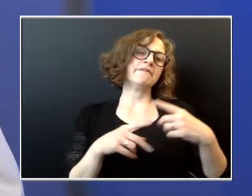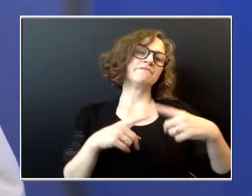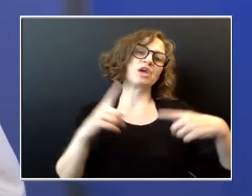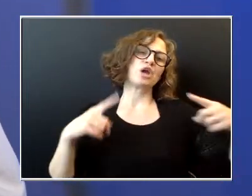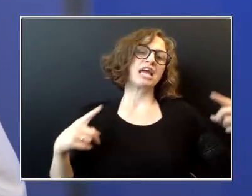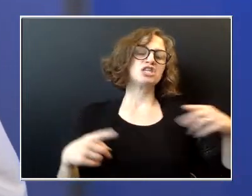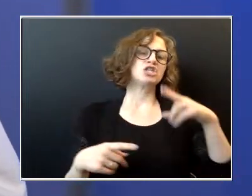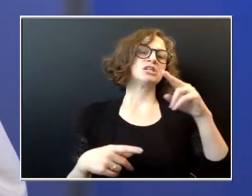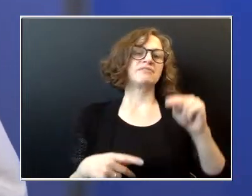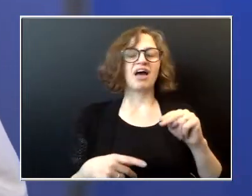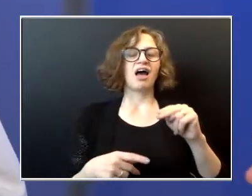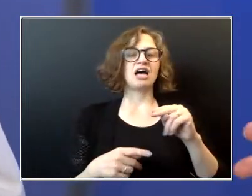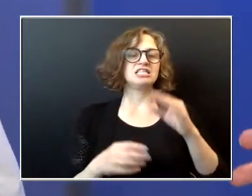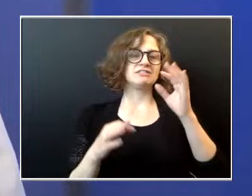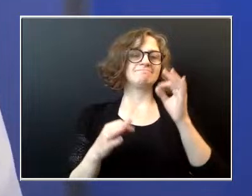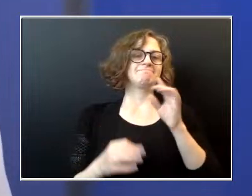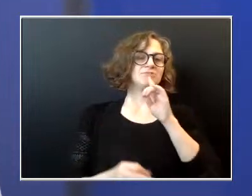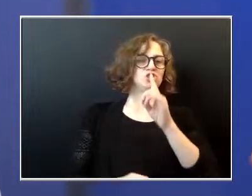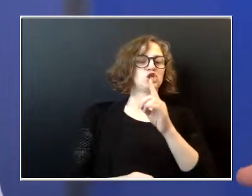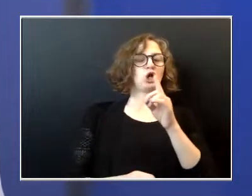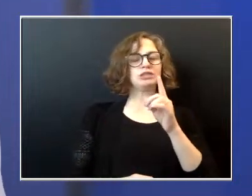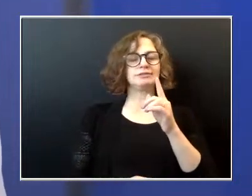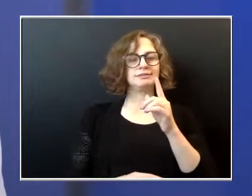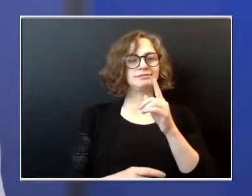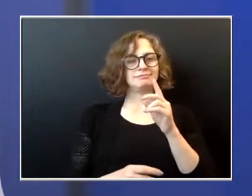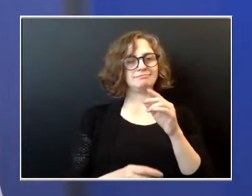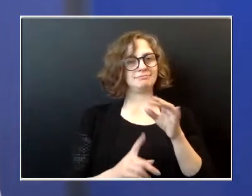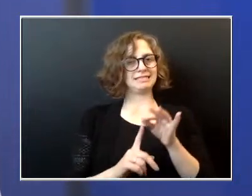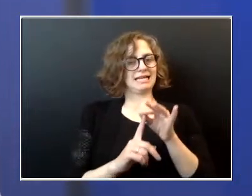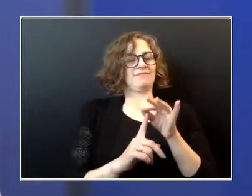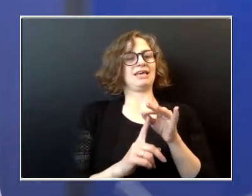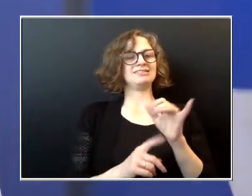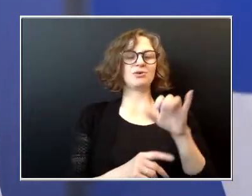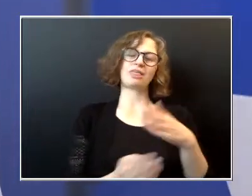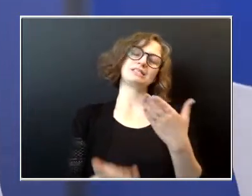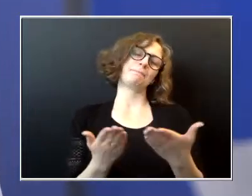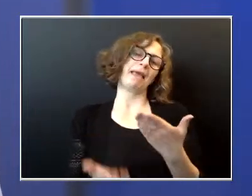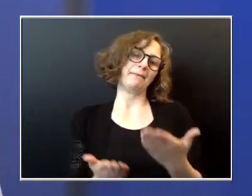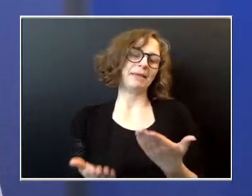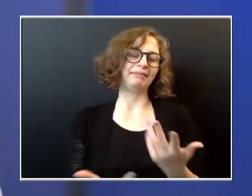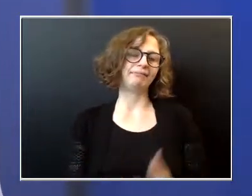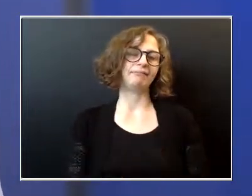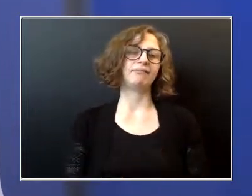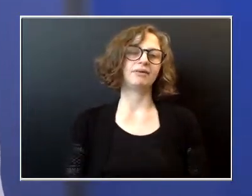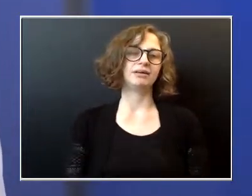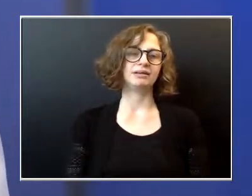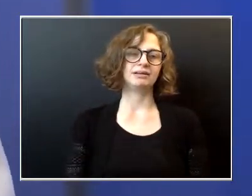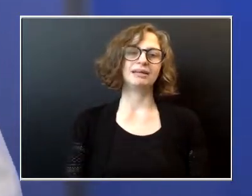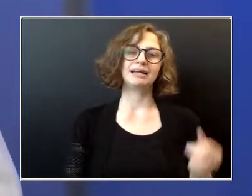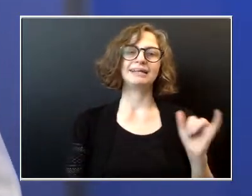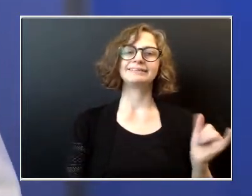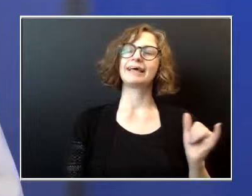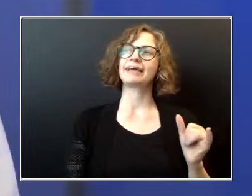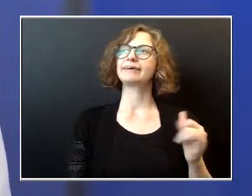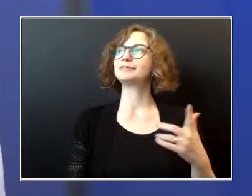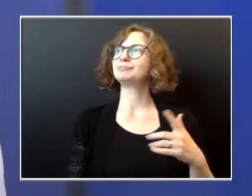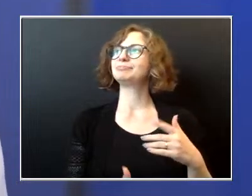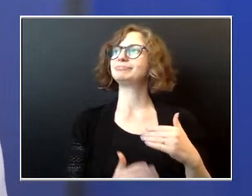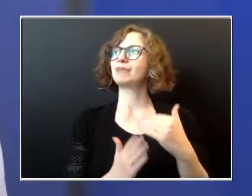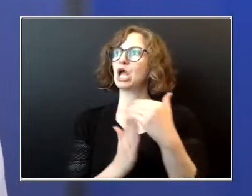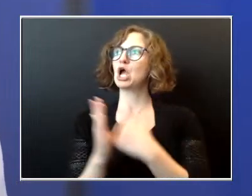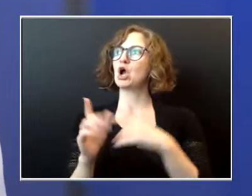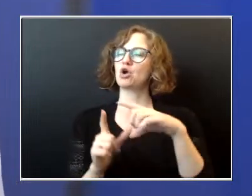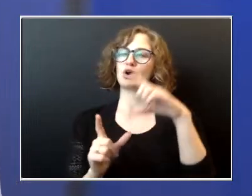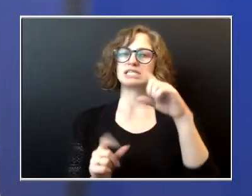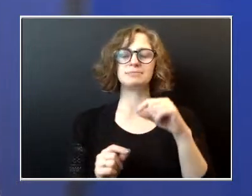which is, it's a maybe answer. The way I tell families, it's like a recipe for a chocolate chip cookie that has, instead of 2 teaspoons of